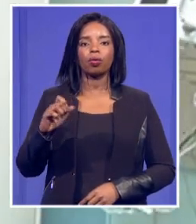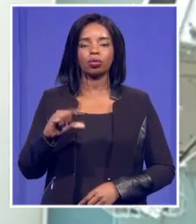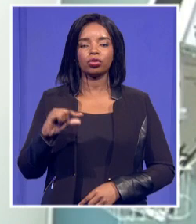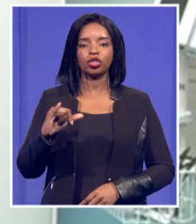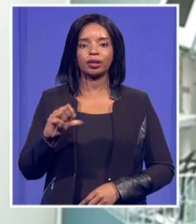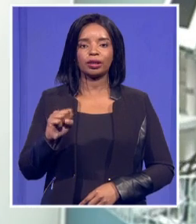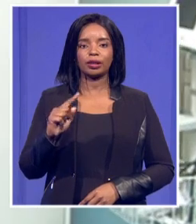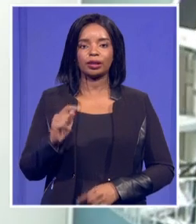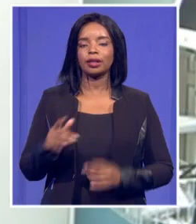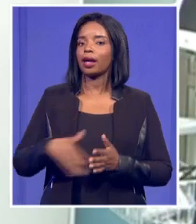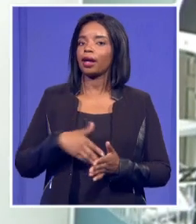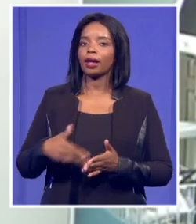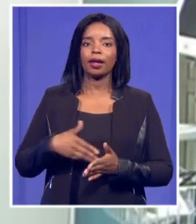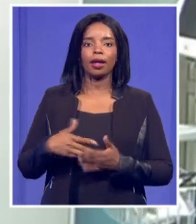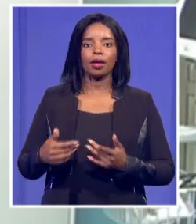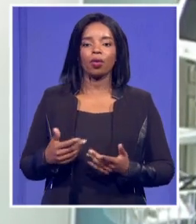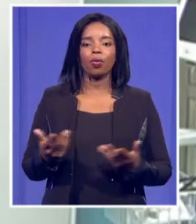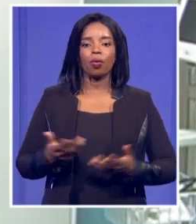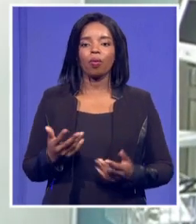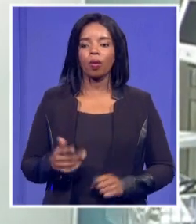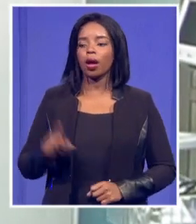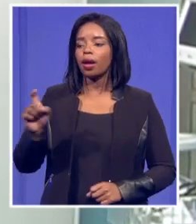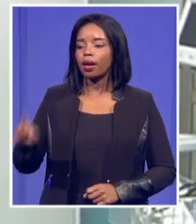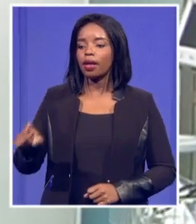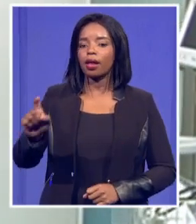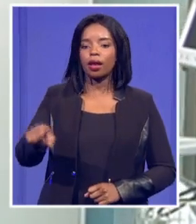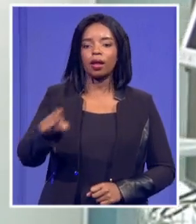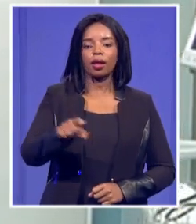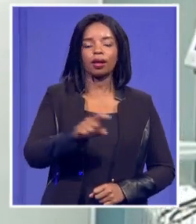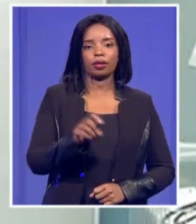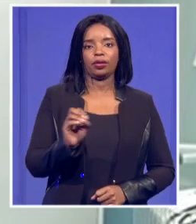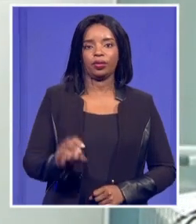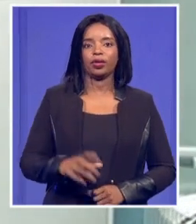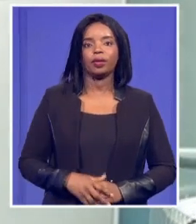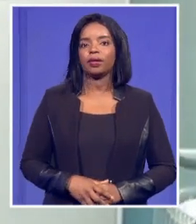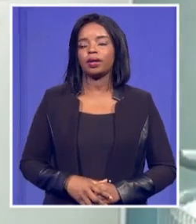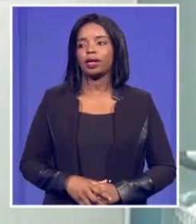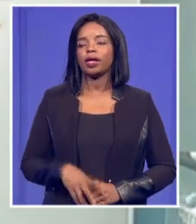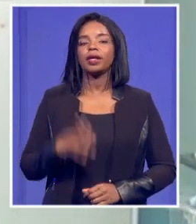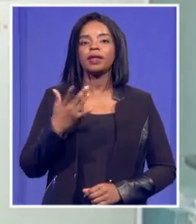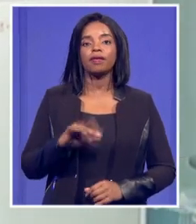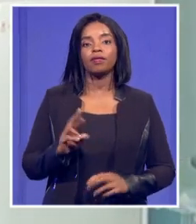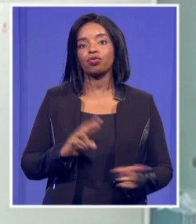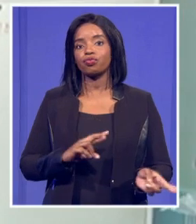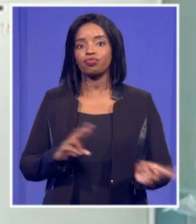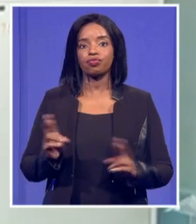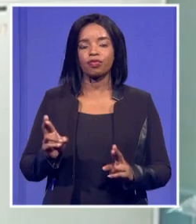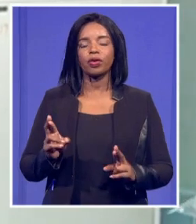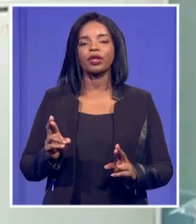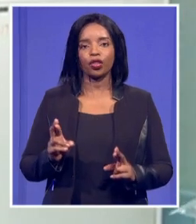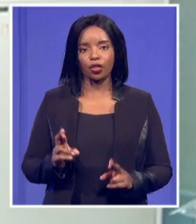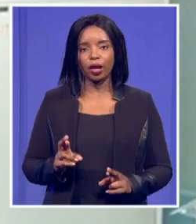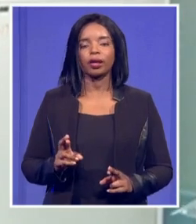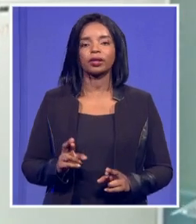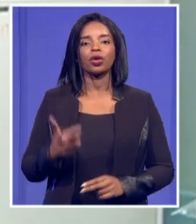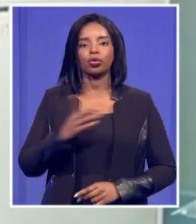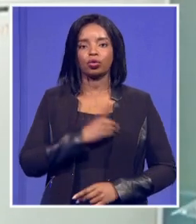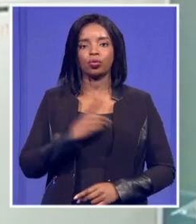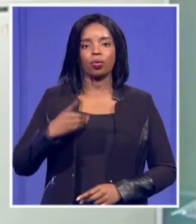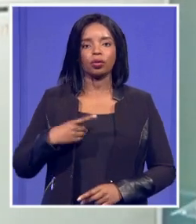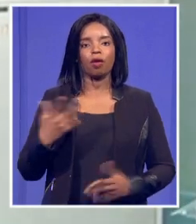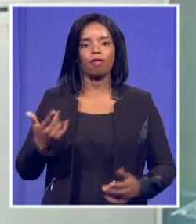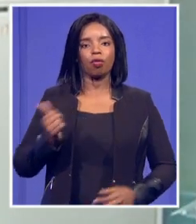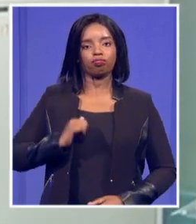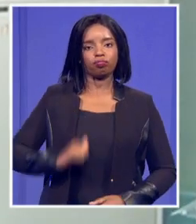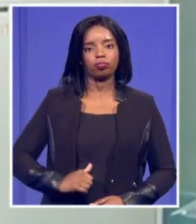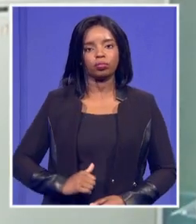all our facilities in the country. So when you arrive referred, the surgeons here will see you, or a doctor, you've got an